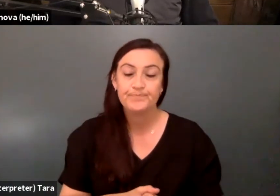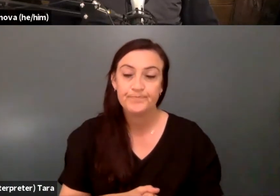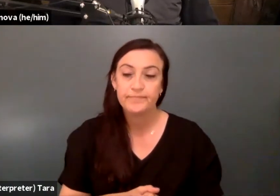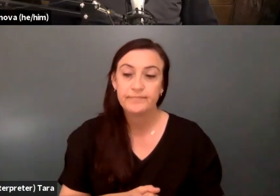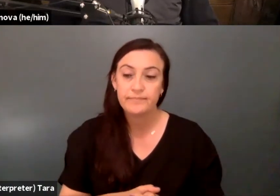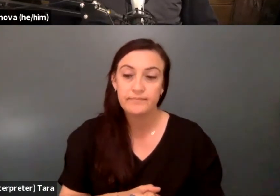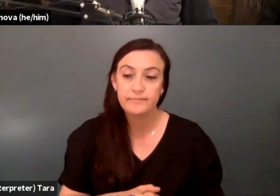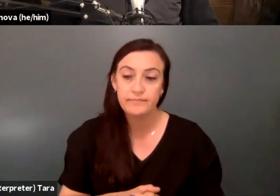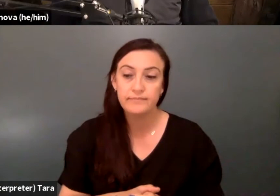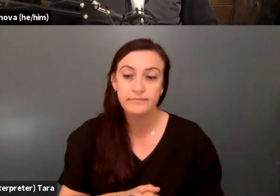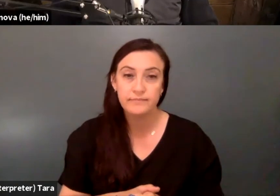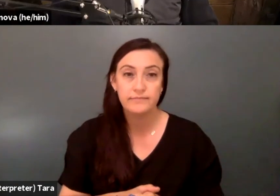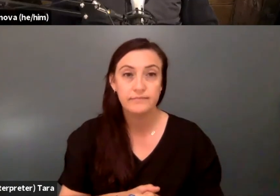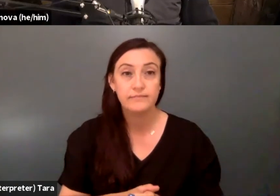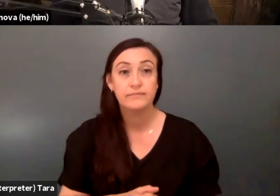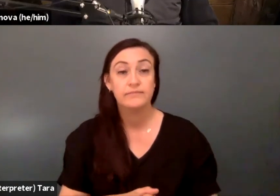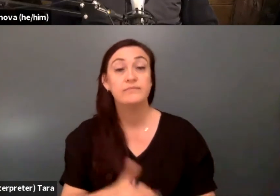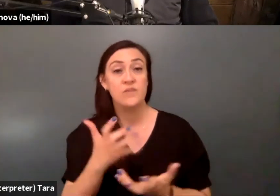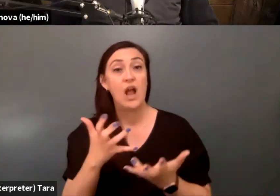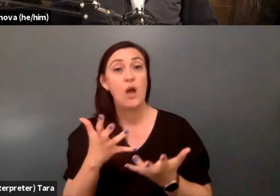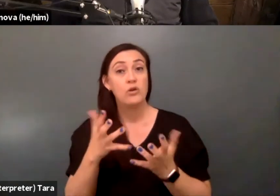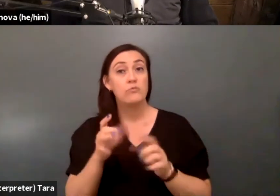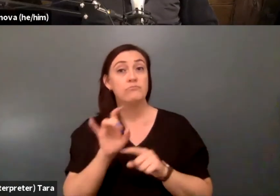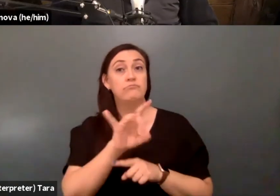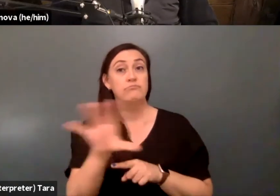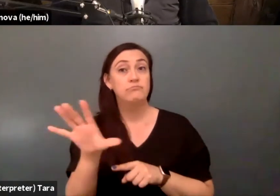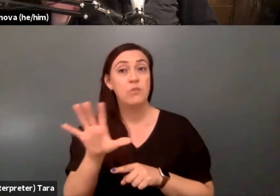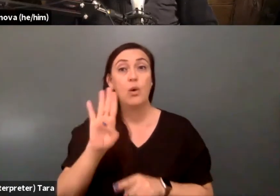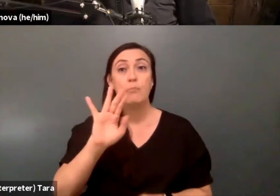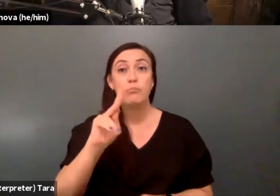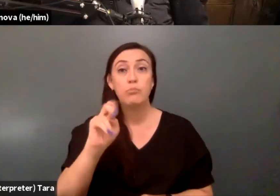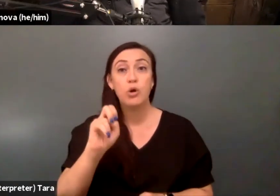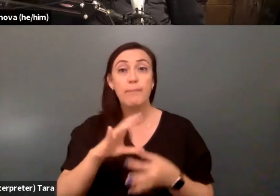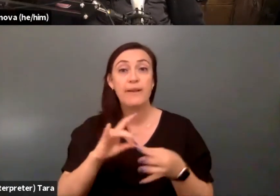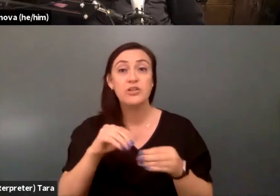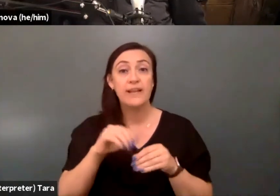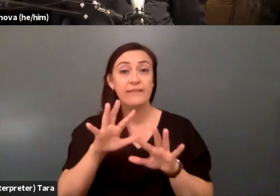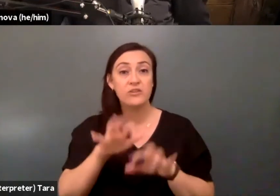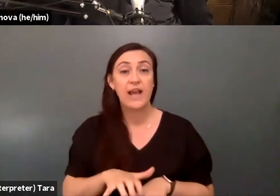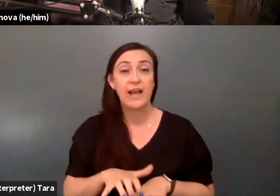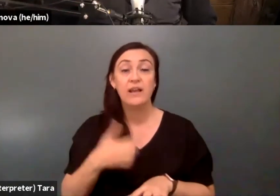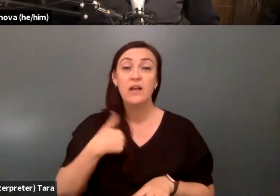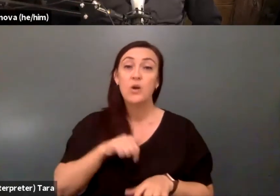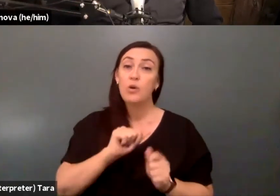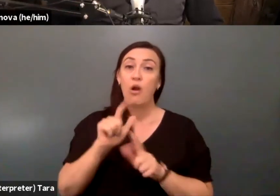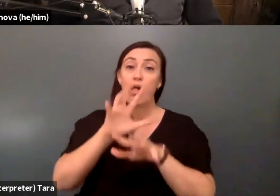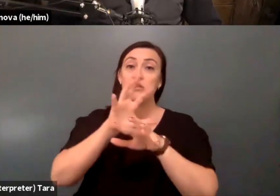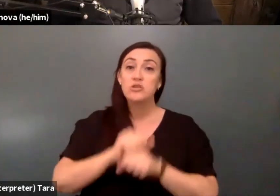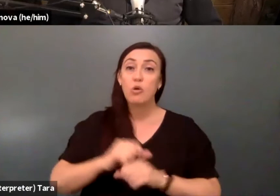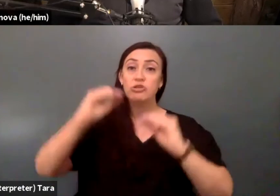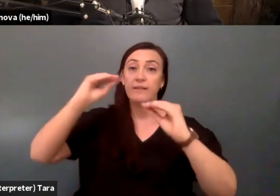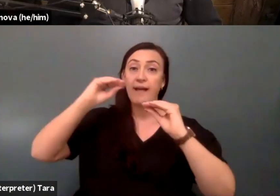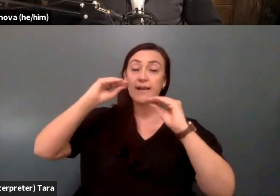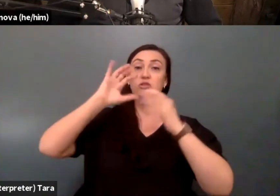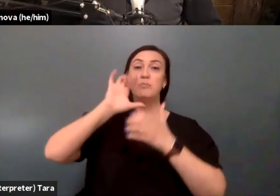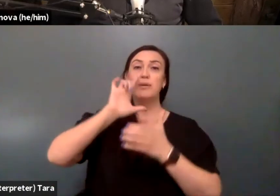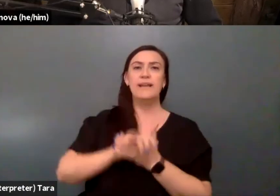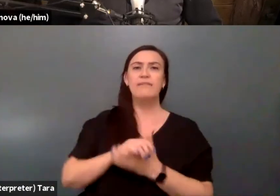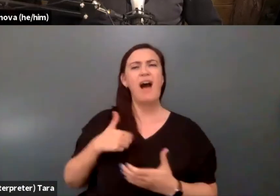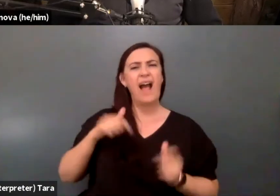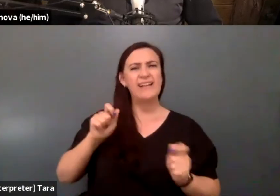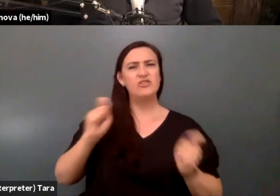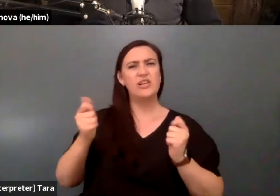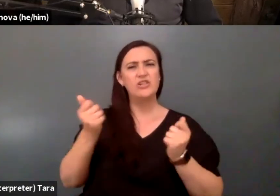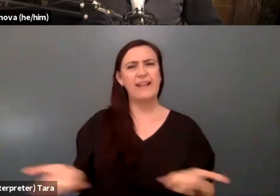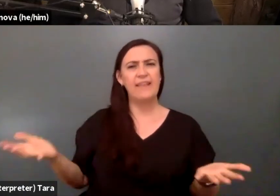And I want to lift up what Brooke put in the chat. We're socialized. I was socialized to believe that I could change anything,